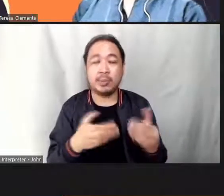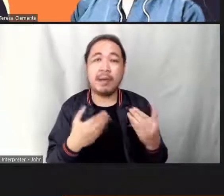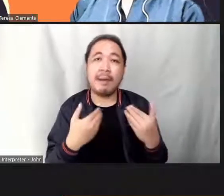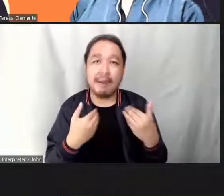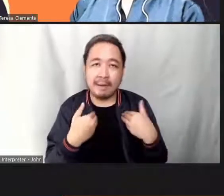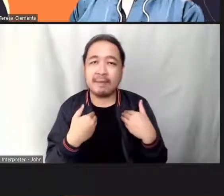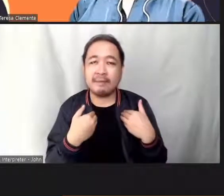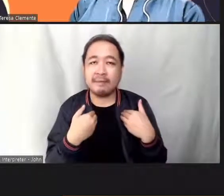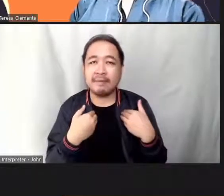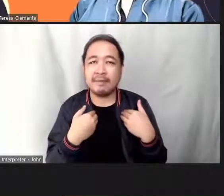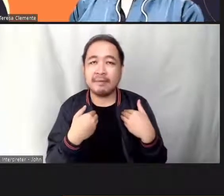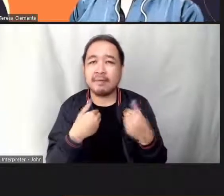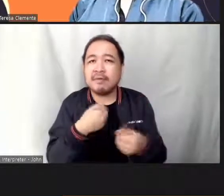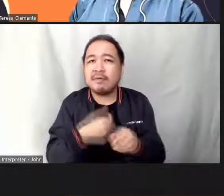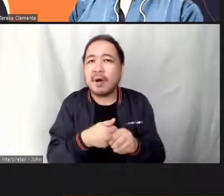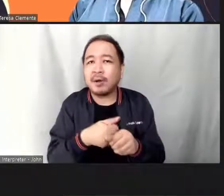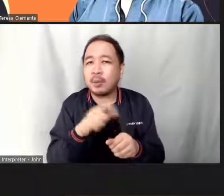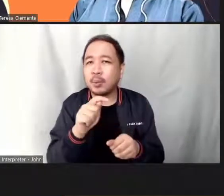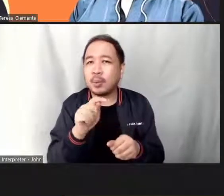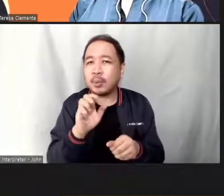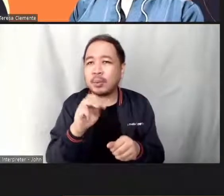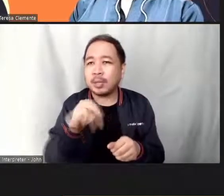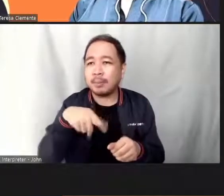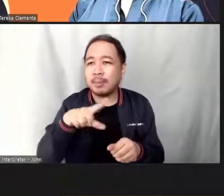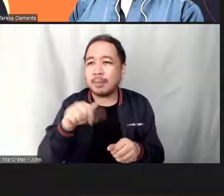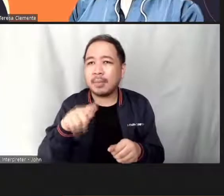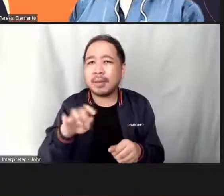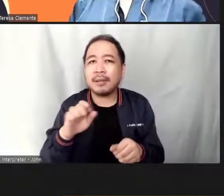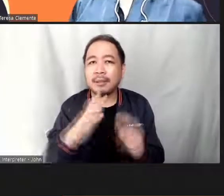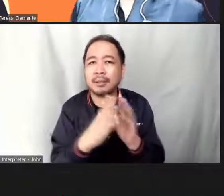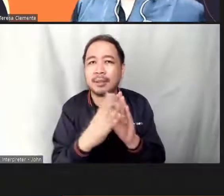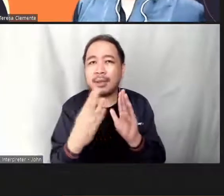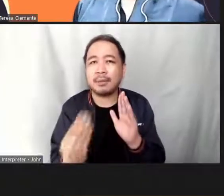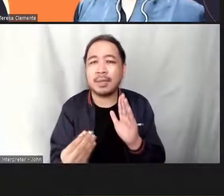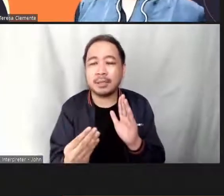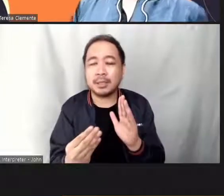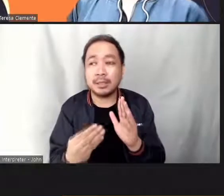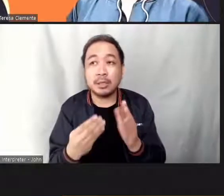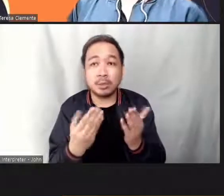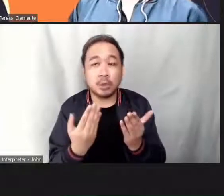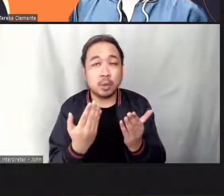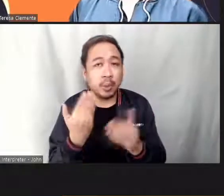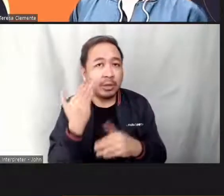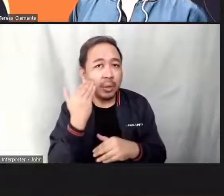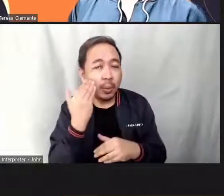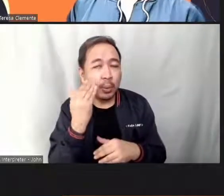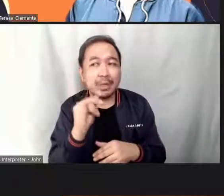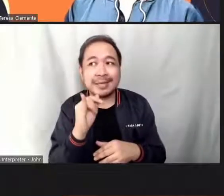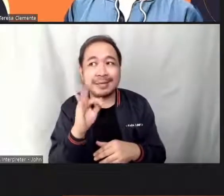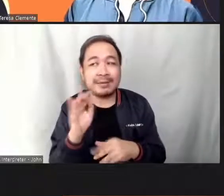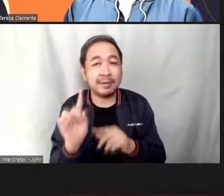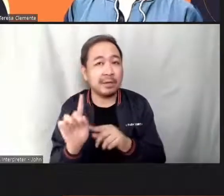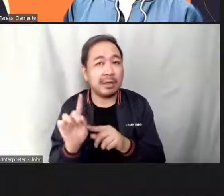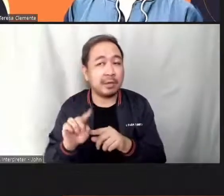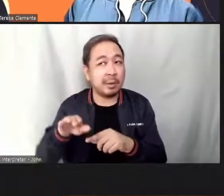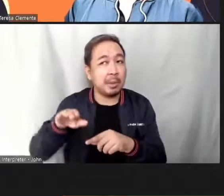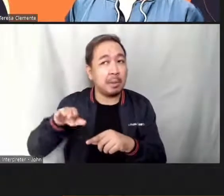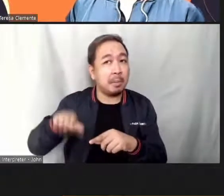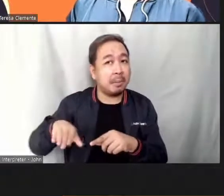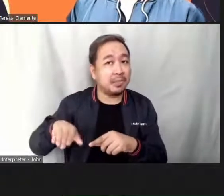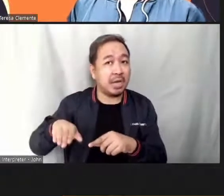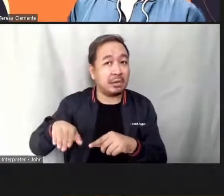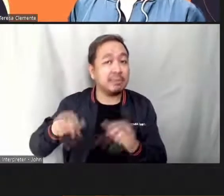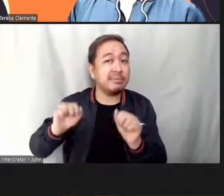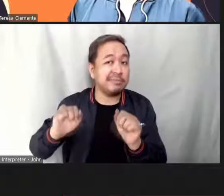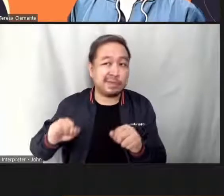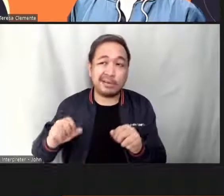template para malaman, no, kung yung bata ay pwedeng ibalik sa